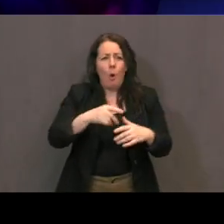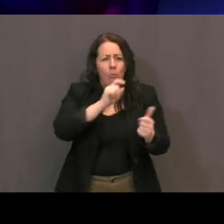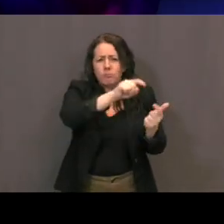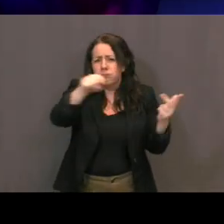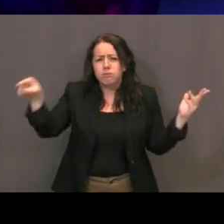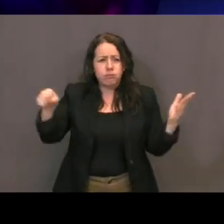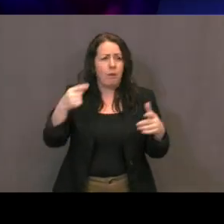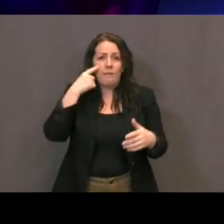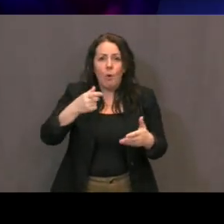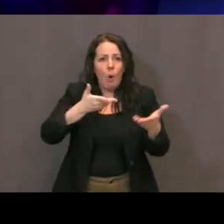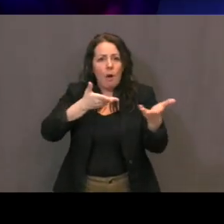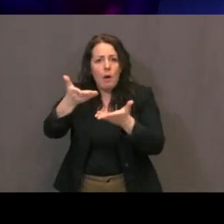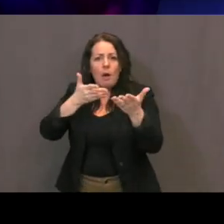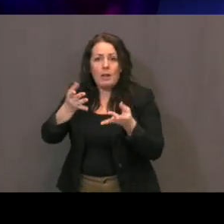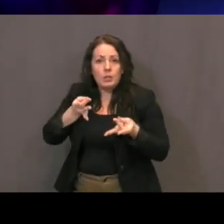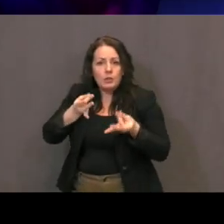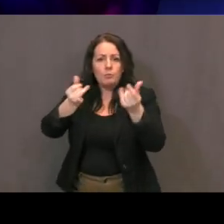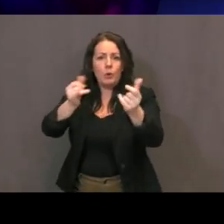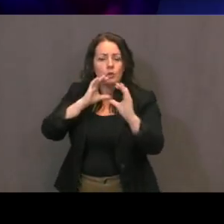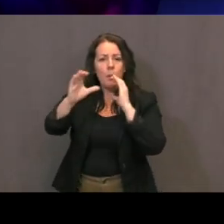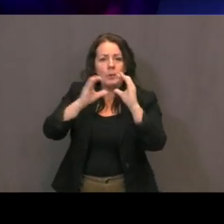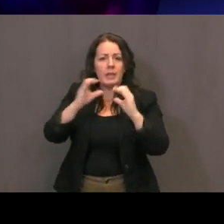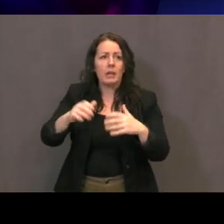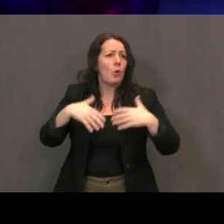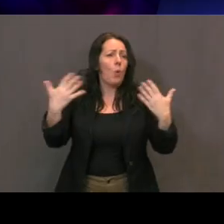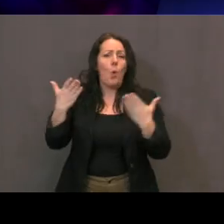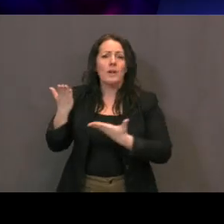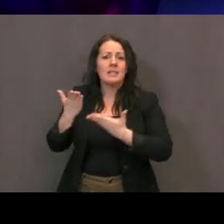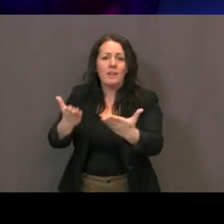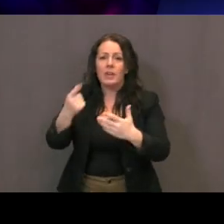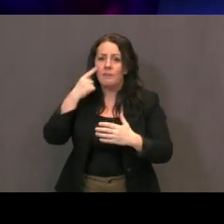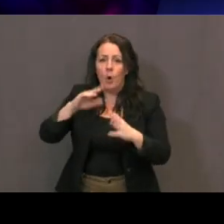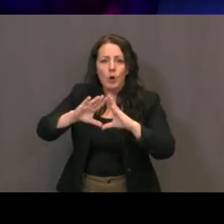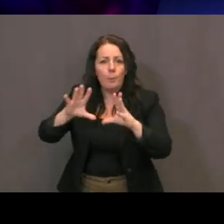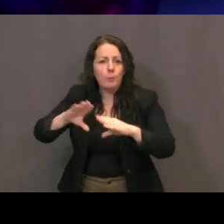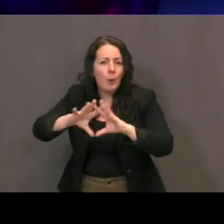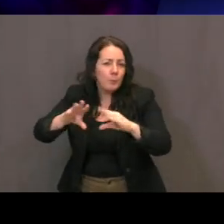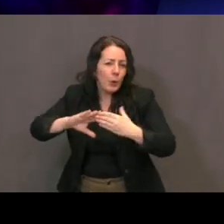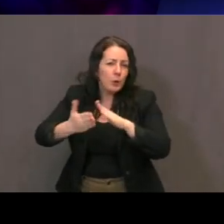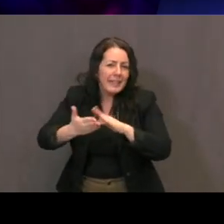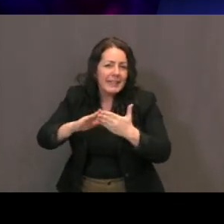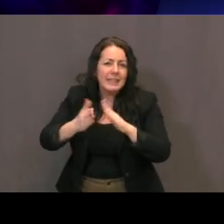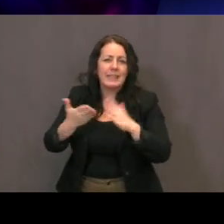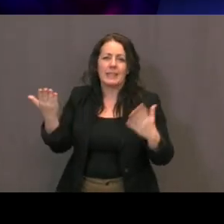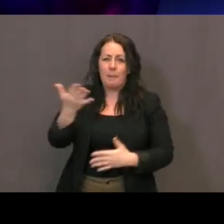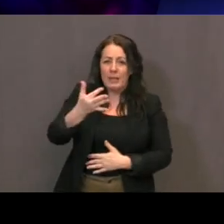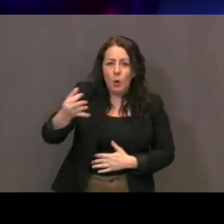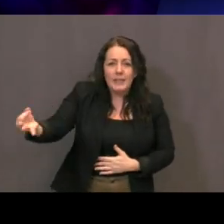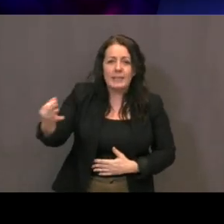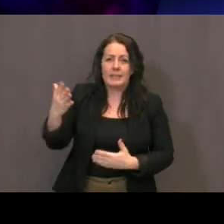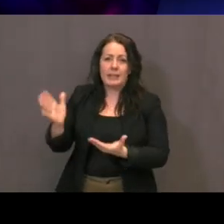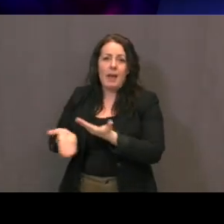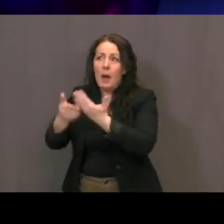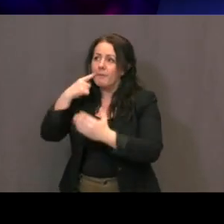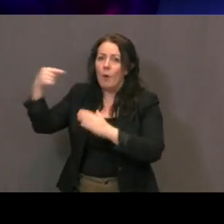community services, when you support refugees, immigrants, minority groups in assessing public services